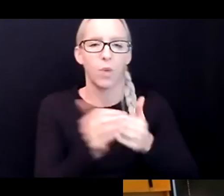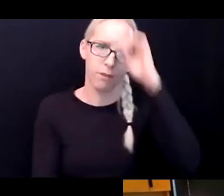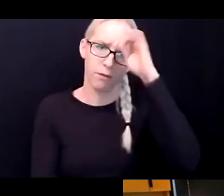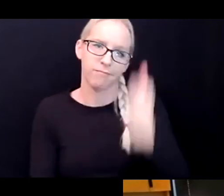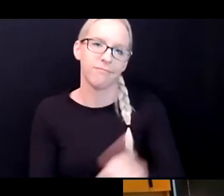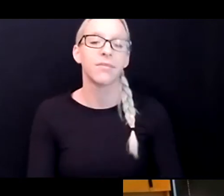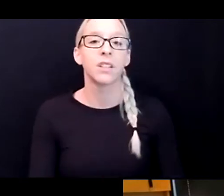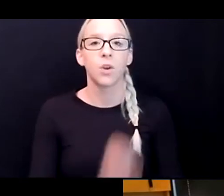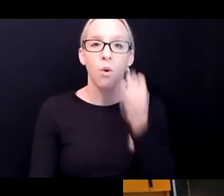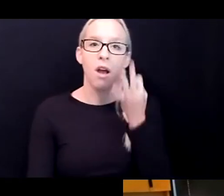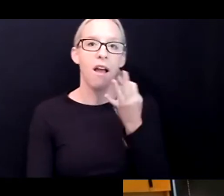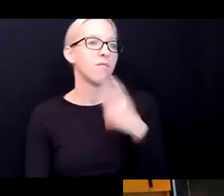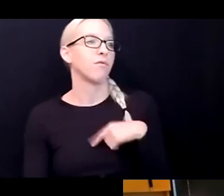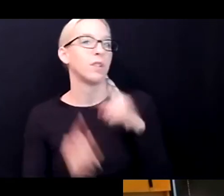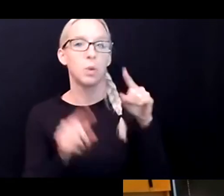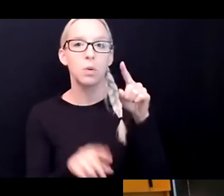can do their own shopping.